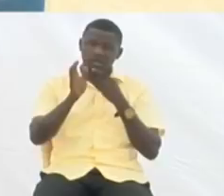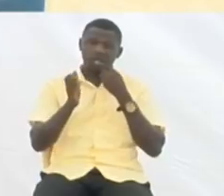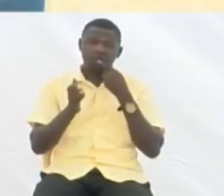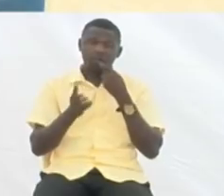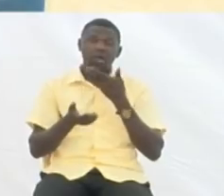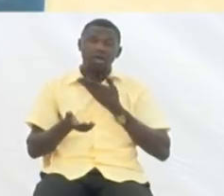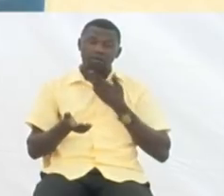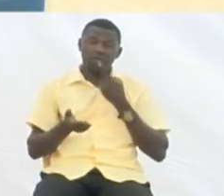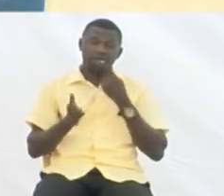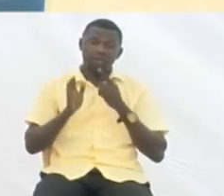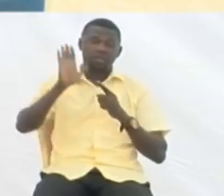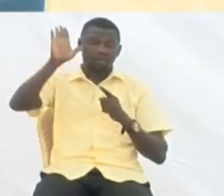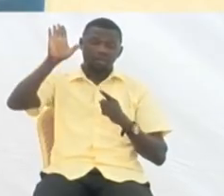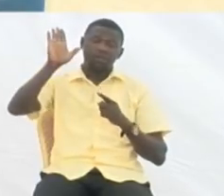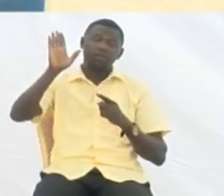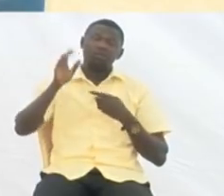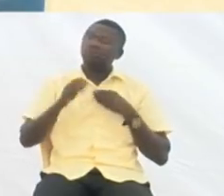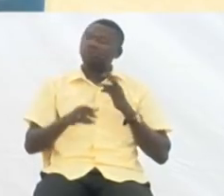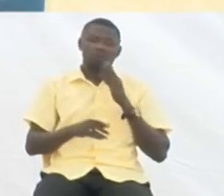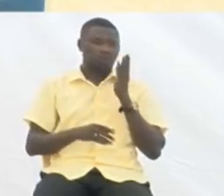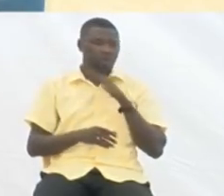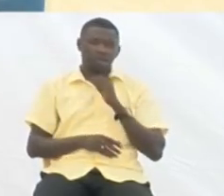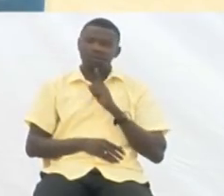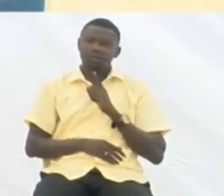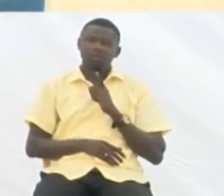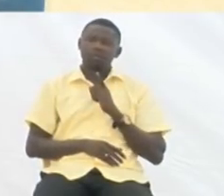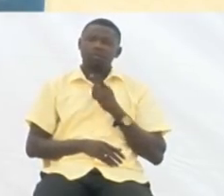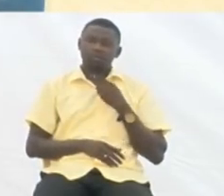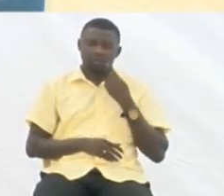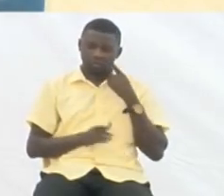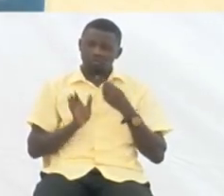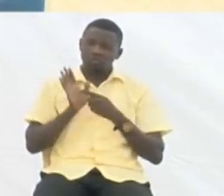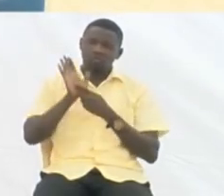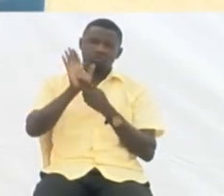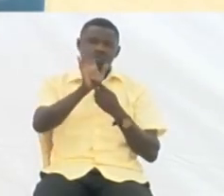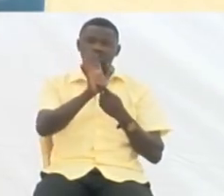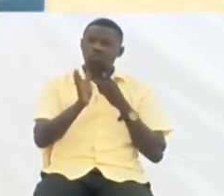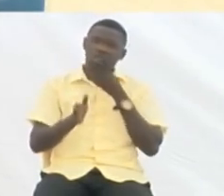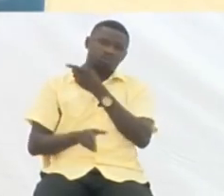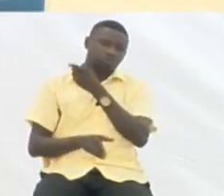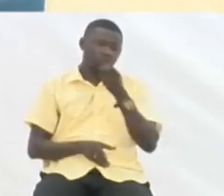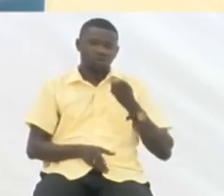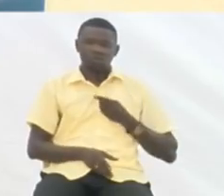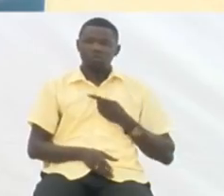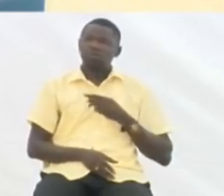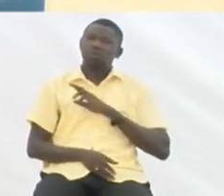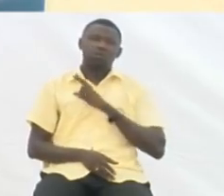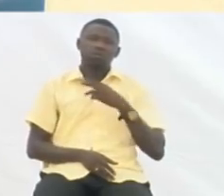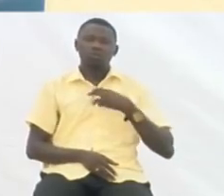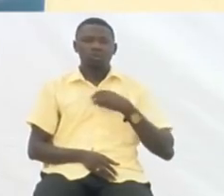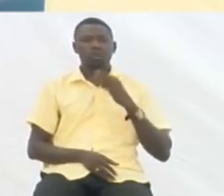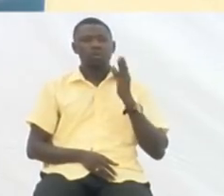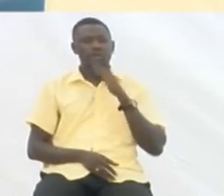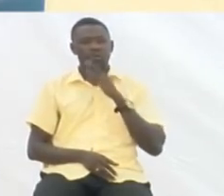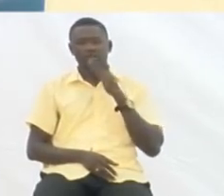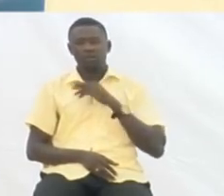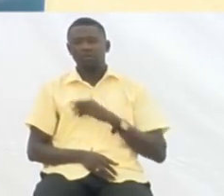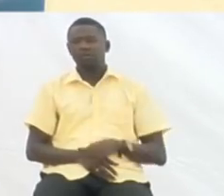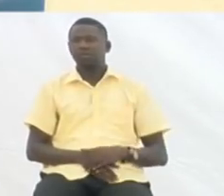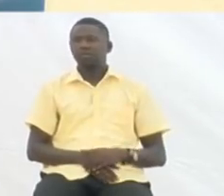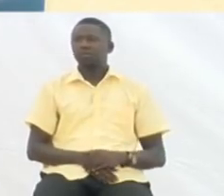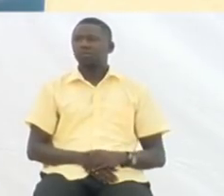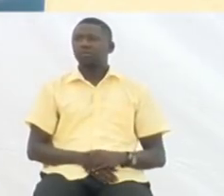told you that I will not lie. I took the Quran and I showed it to you all. Will I tell lies? After that happened.